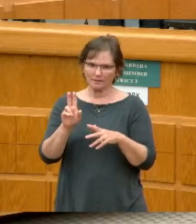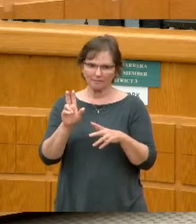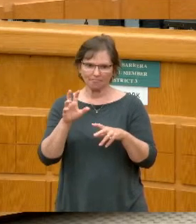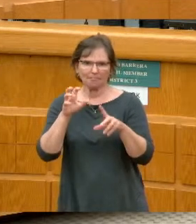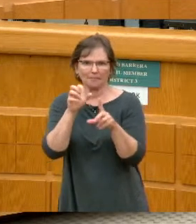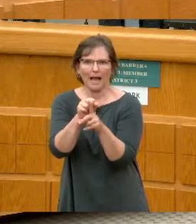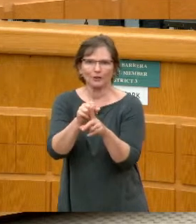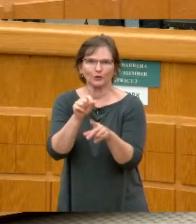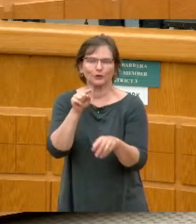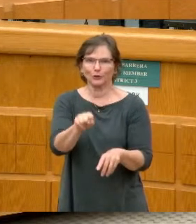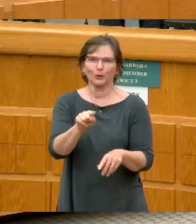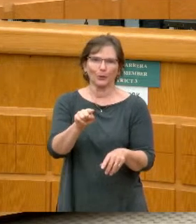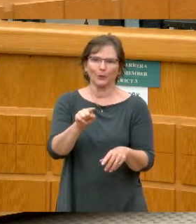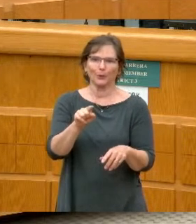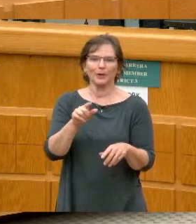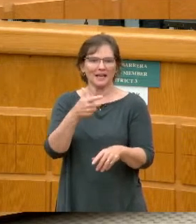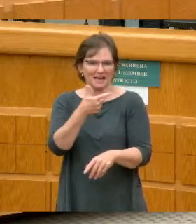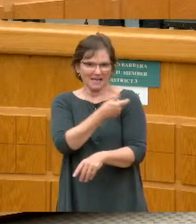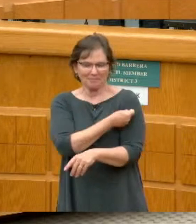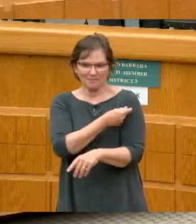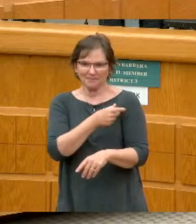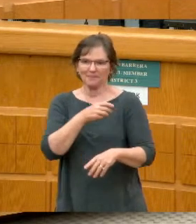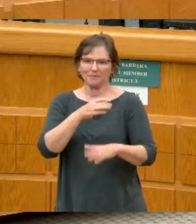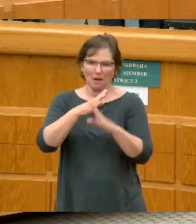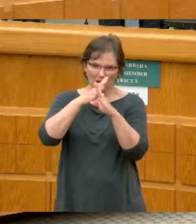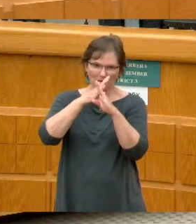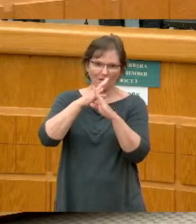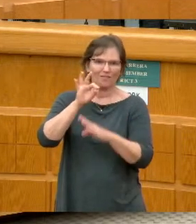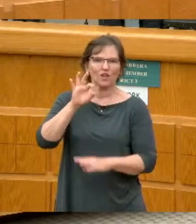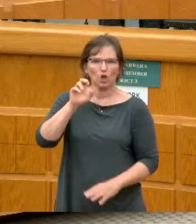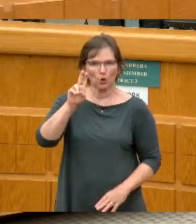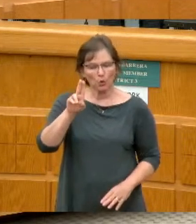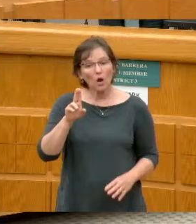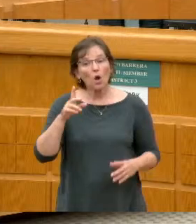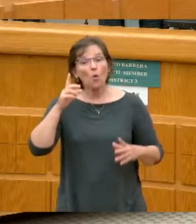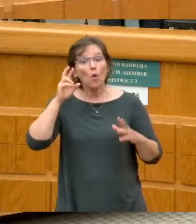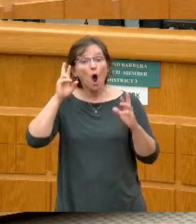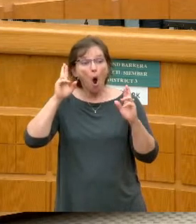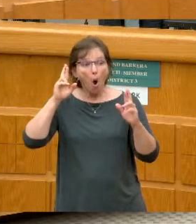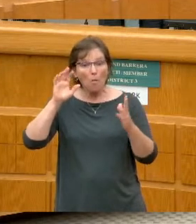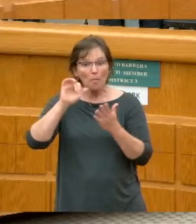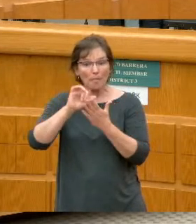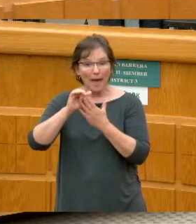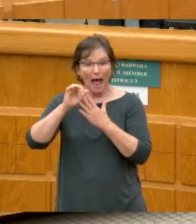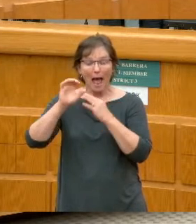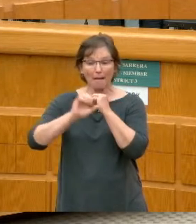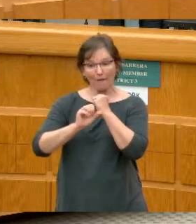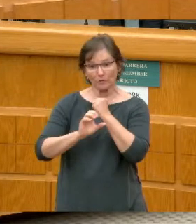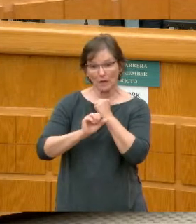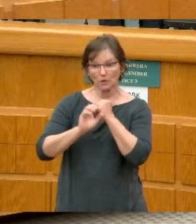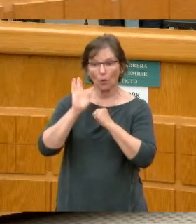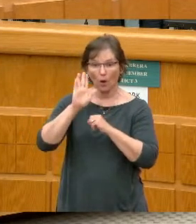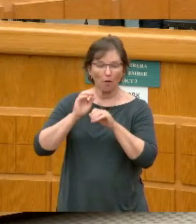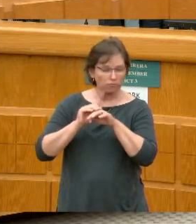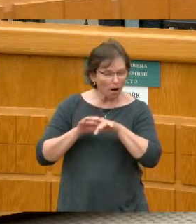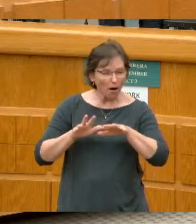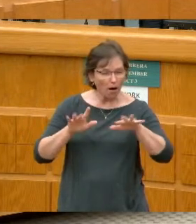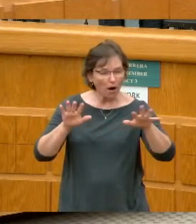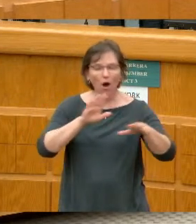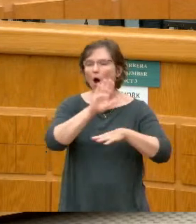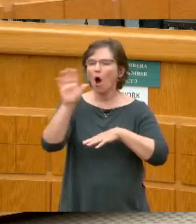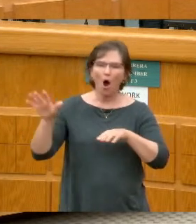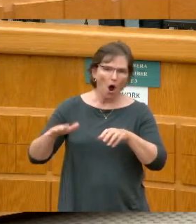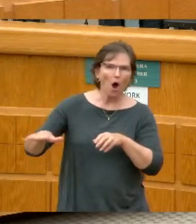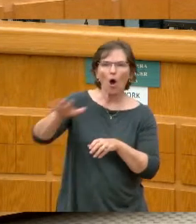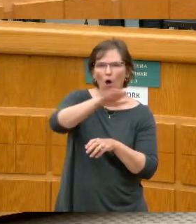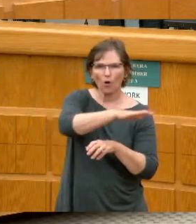shot. And that's what this is about. No flu for you. Get vaccinated. A little pain for a lot of gain. Don't let the